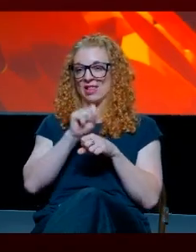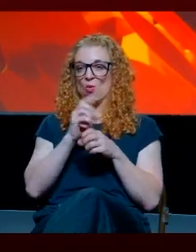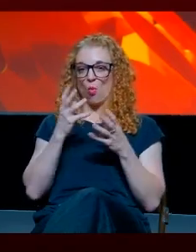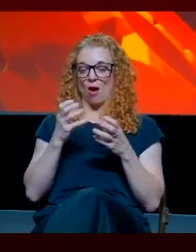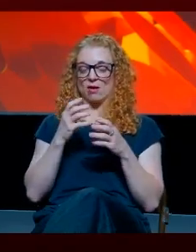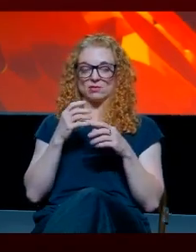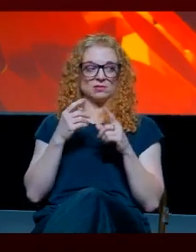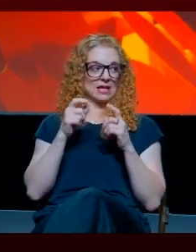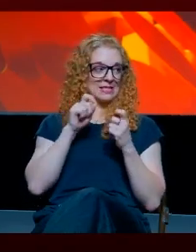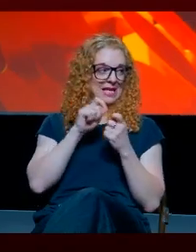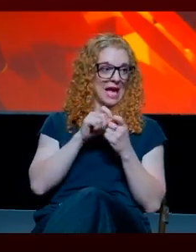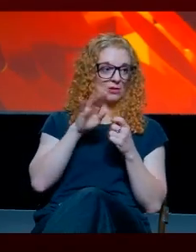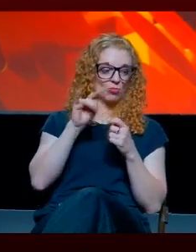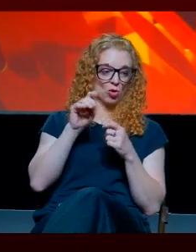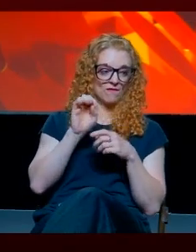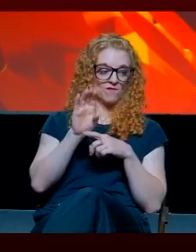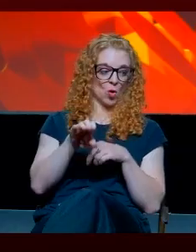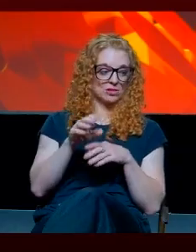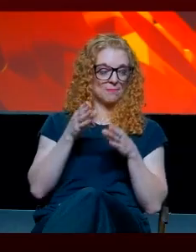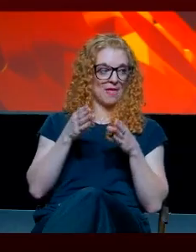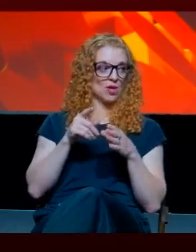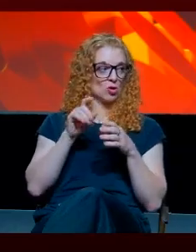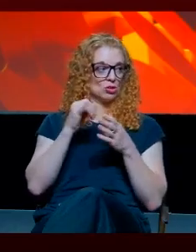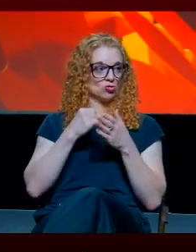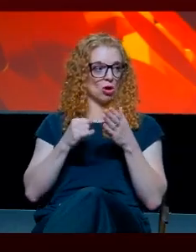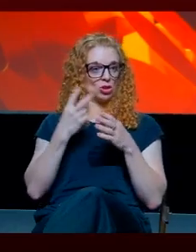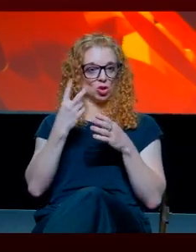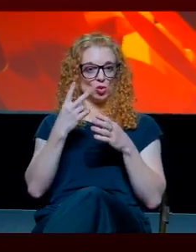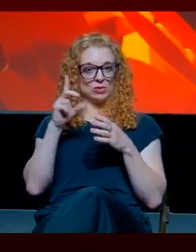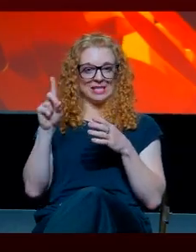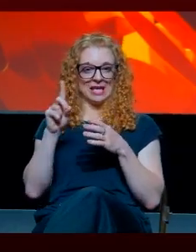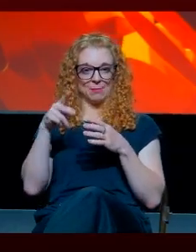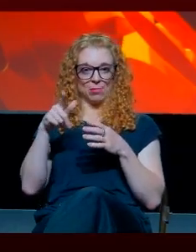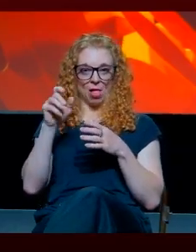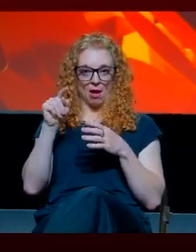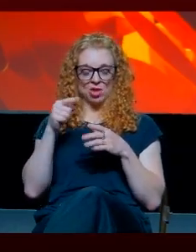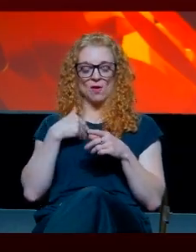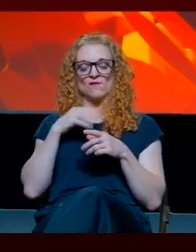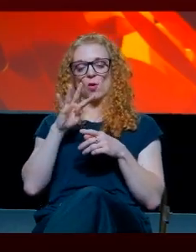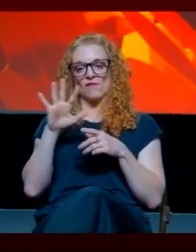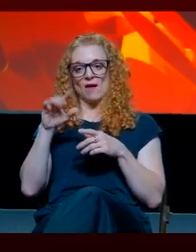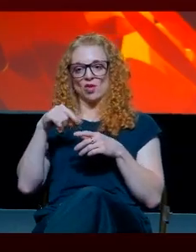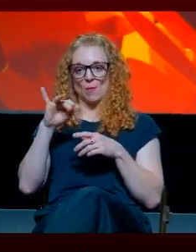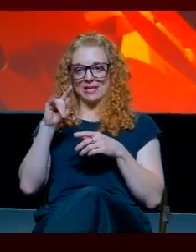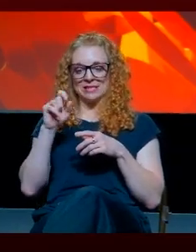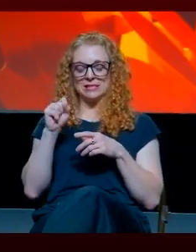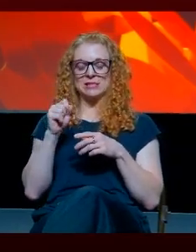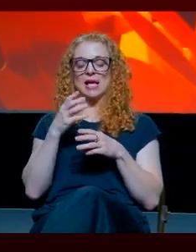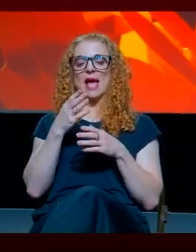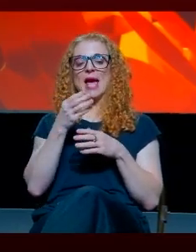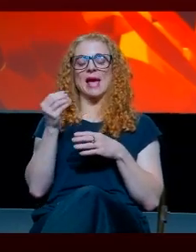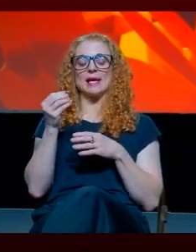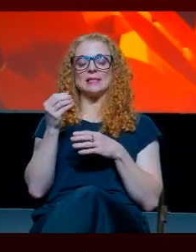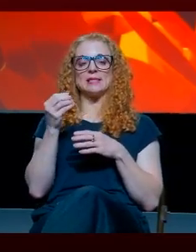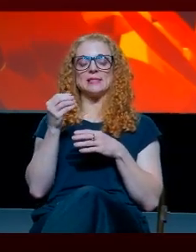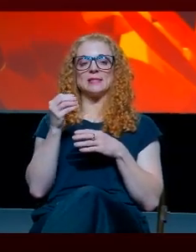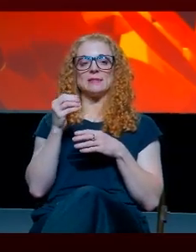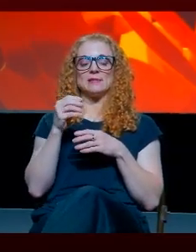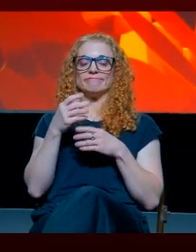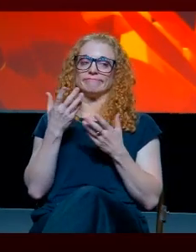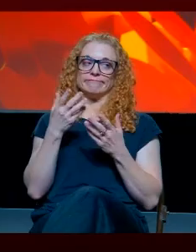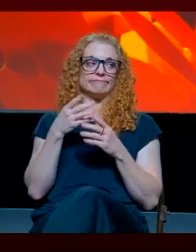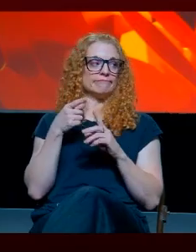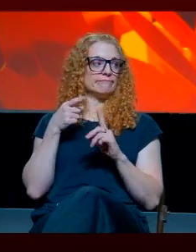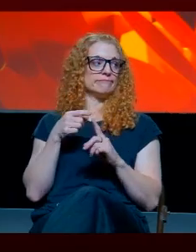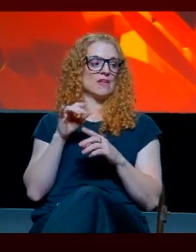an exact brute force method, you draw a 2D plot. You have 45 qubits and essentially